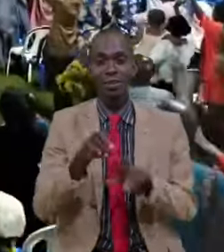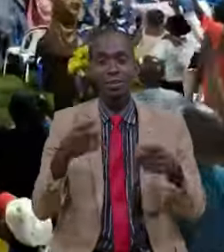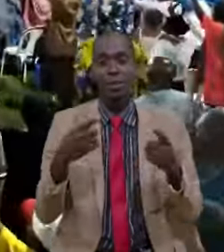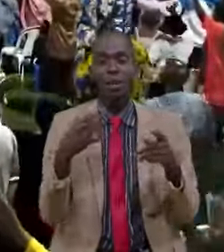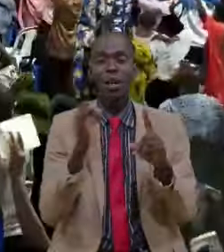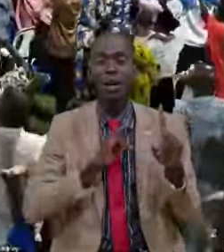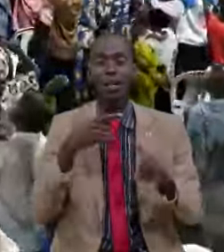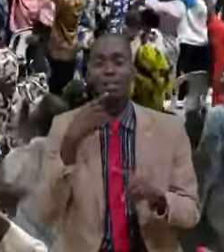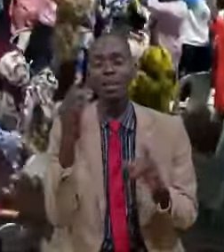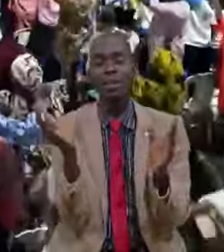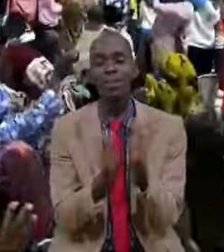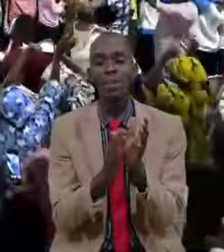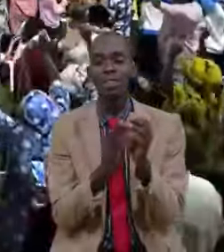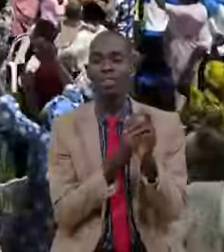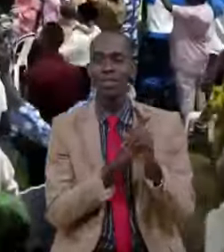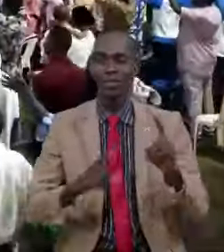Lord.